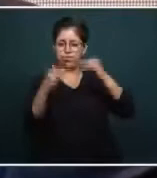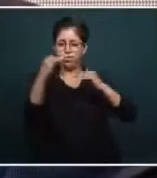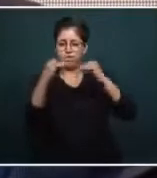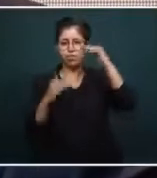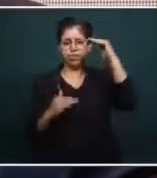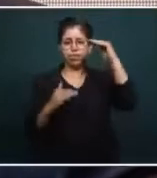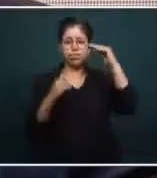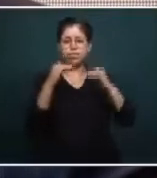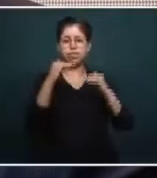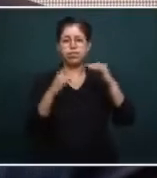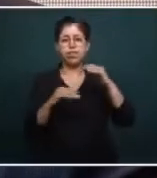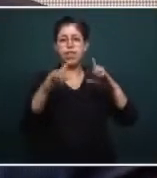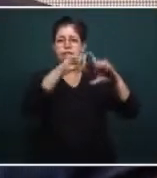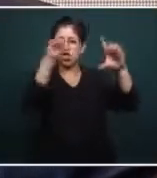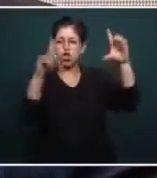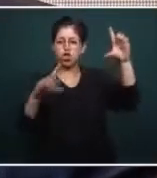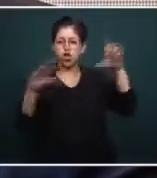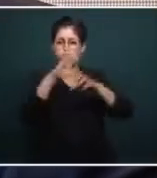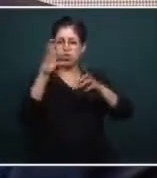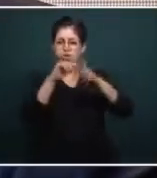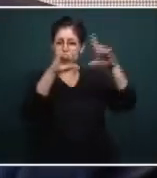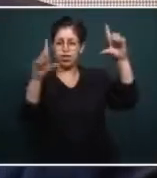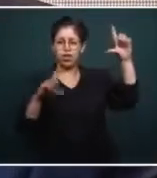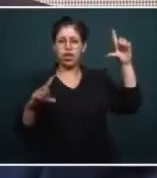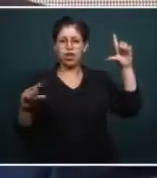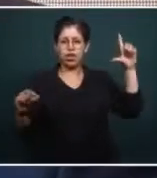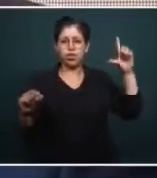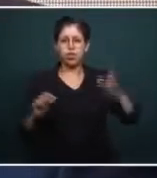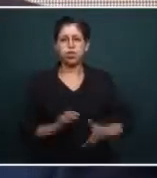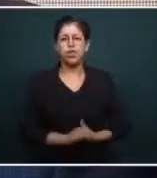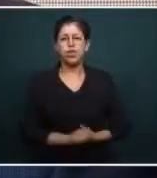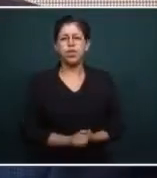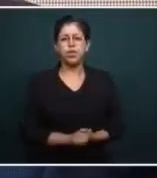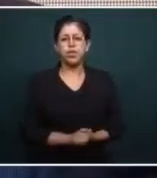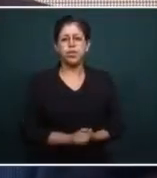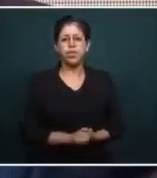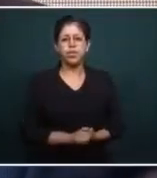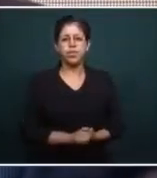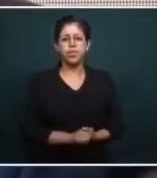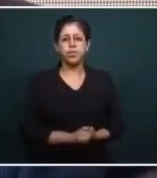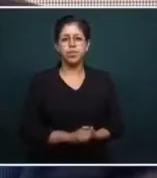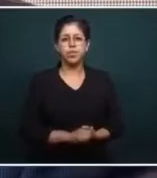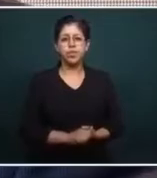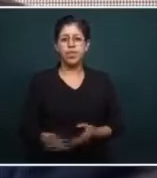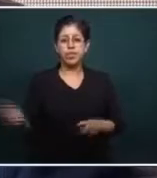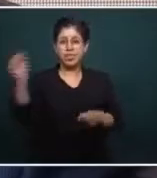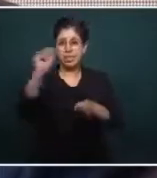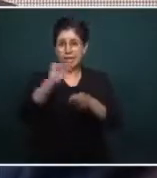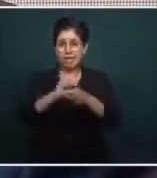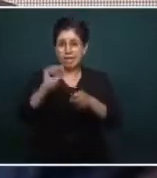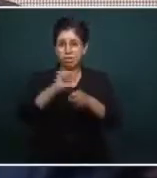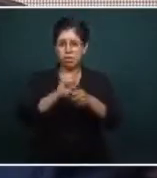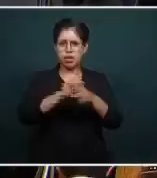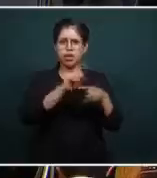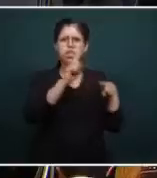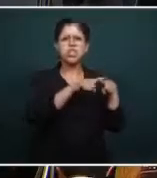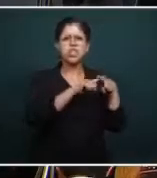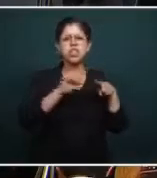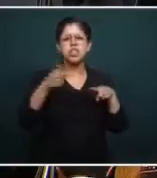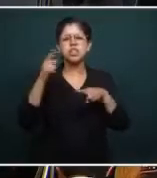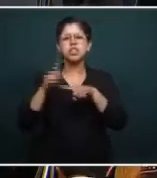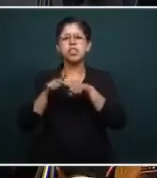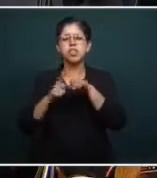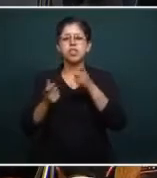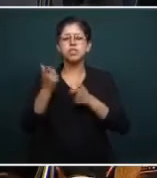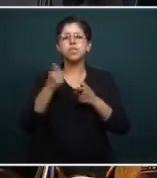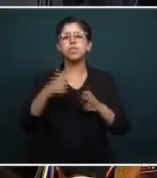the más de highest and the 10,000 lowest. precios de servicios y productos en But todo if you el look on the país app, you can cada see all the semana. Aquí prices les in the tienen los areas. precios. En